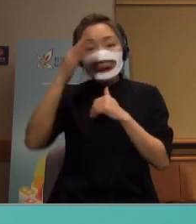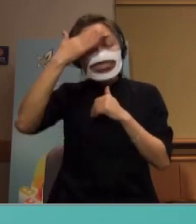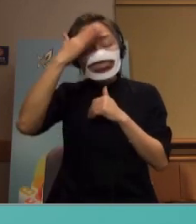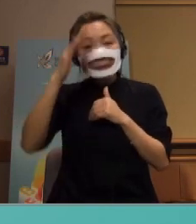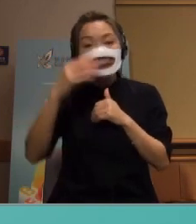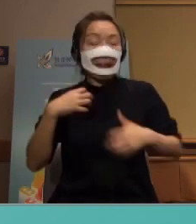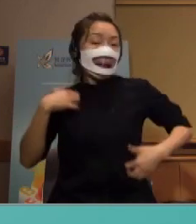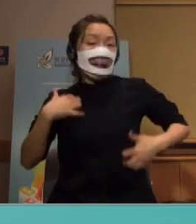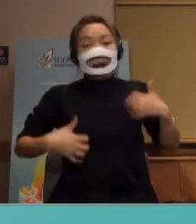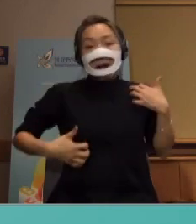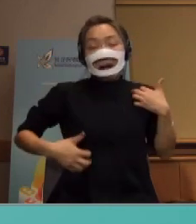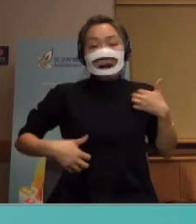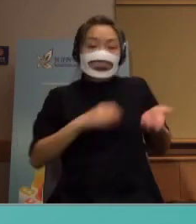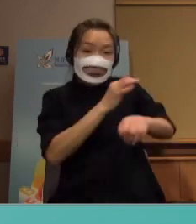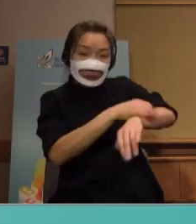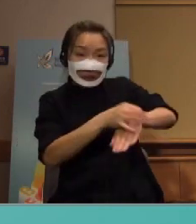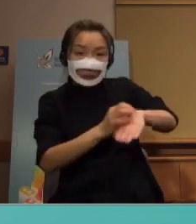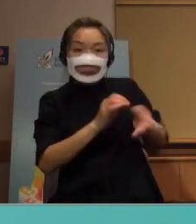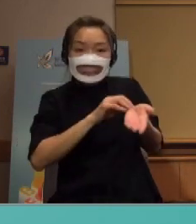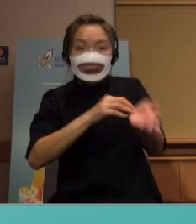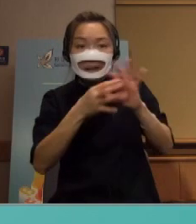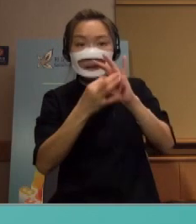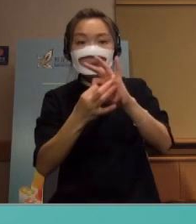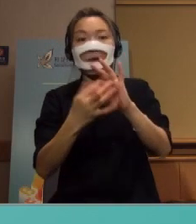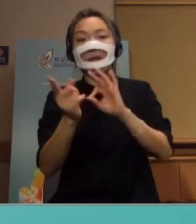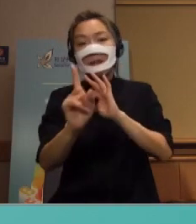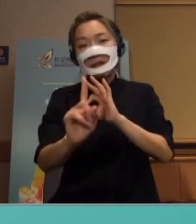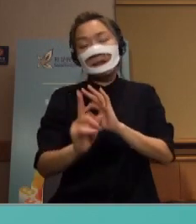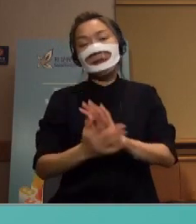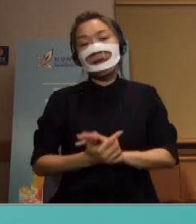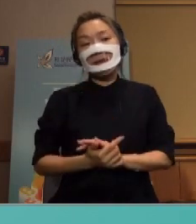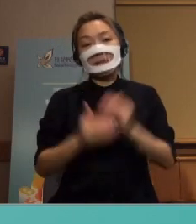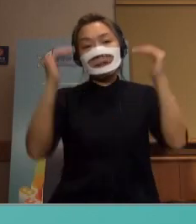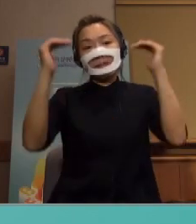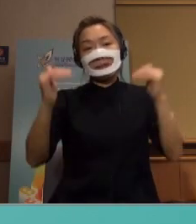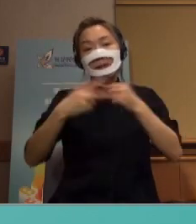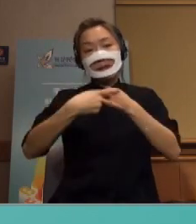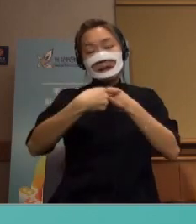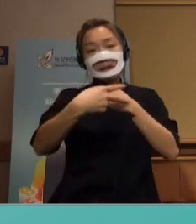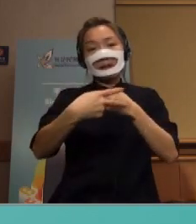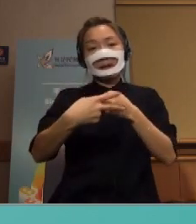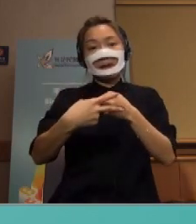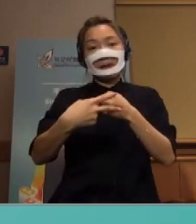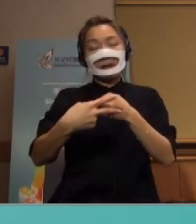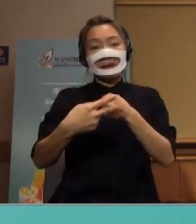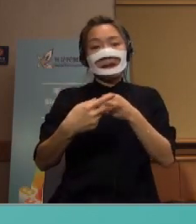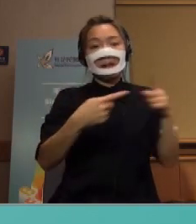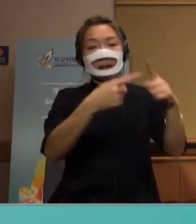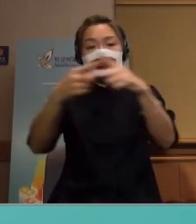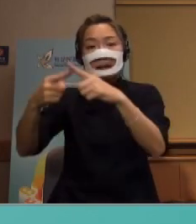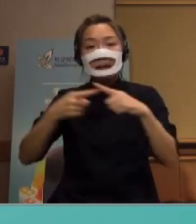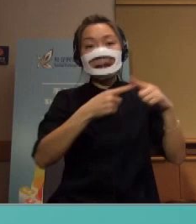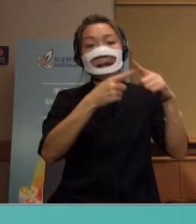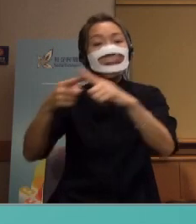to increase the exposure in the market to let people to understand, okay, monkeypox is not that horrible.